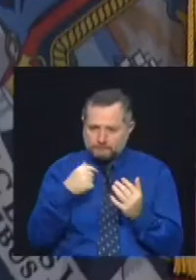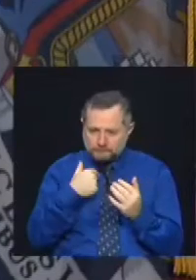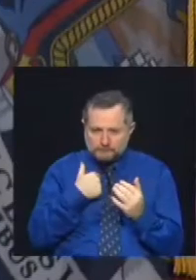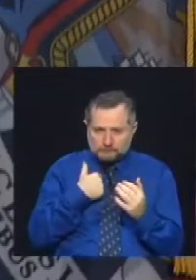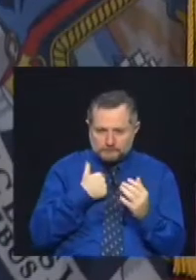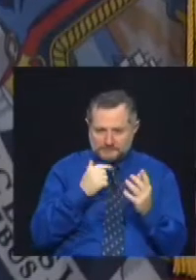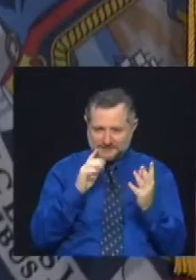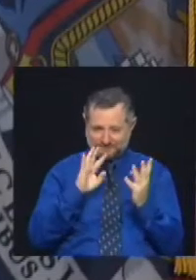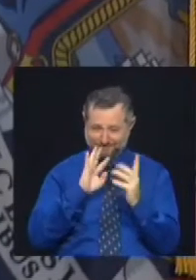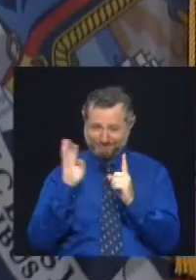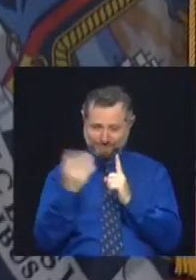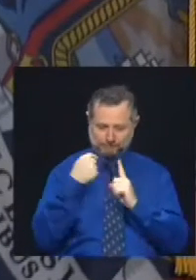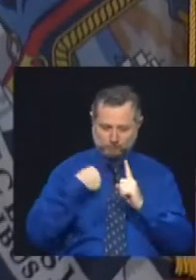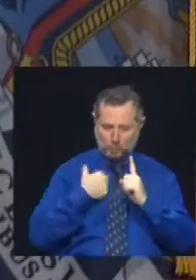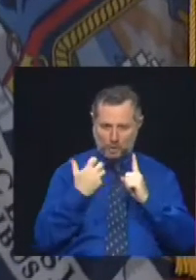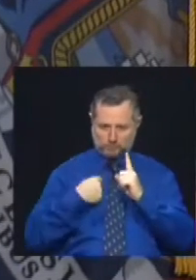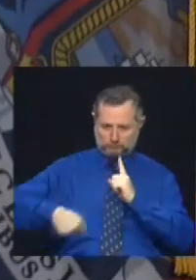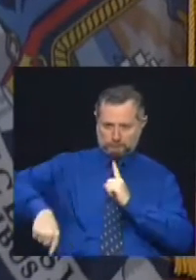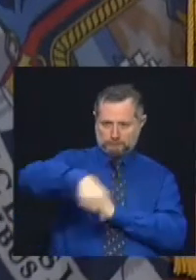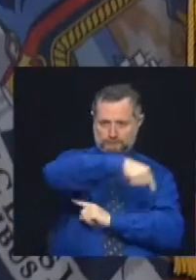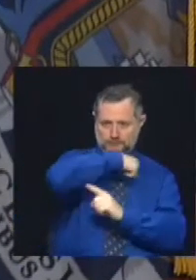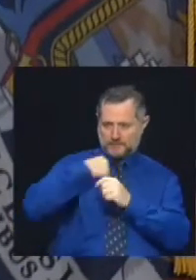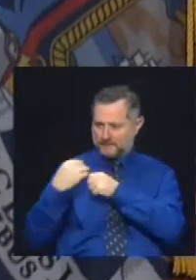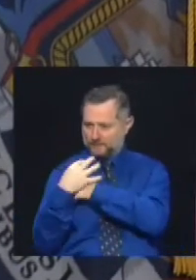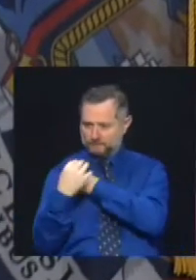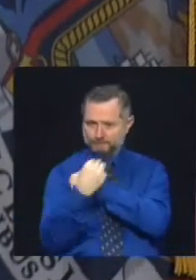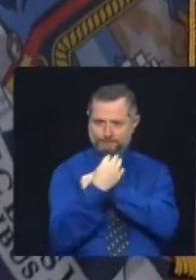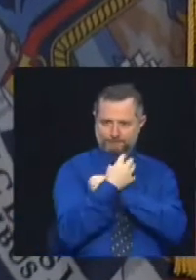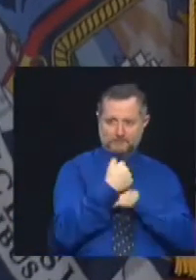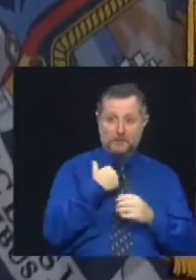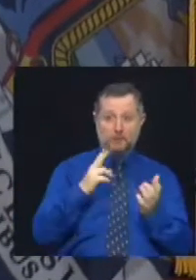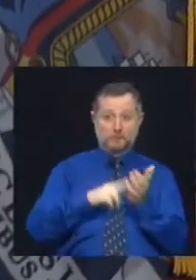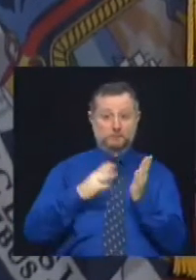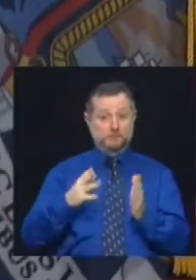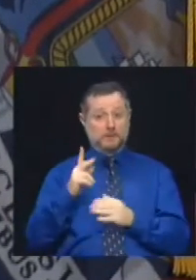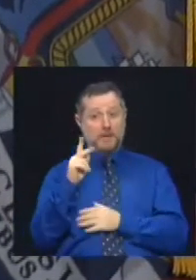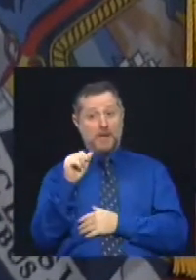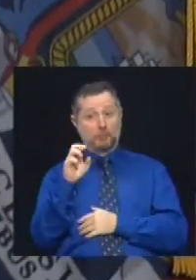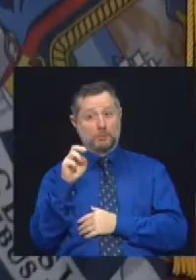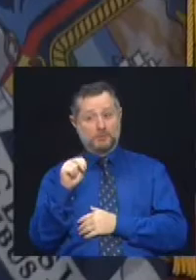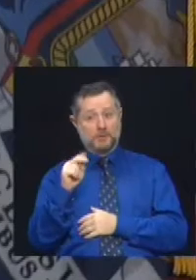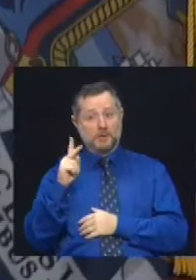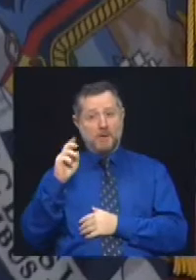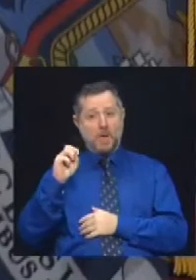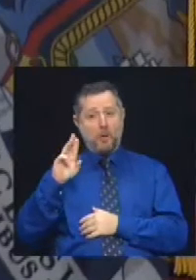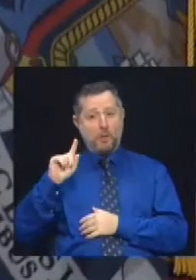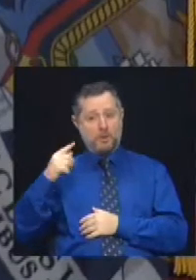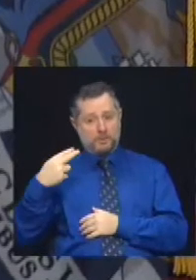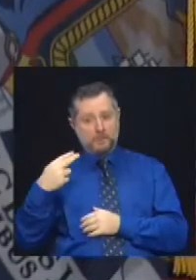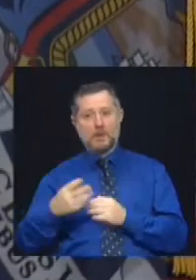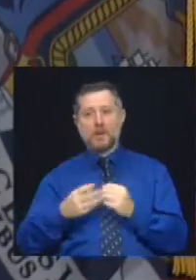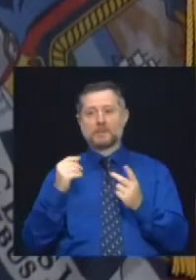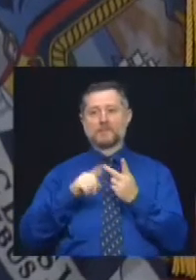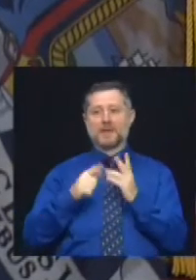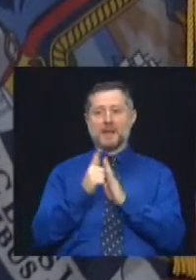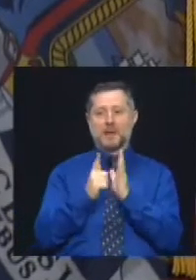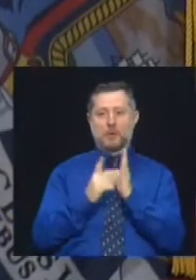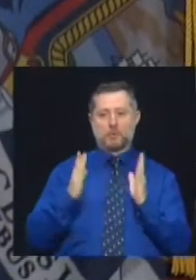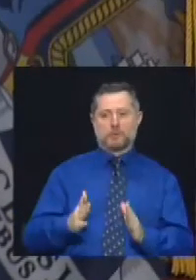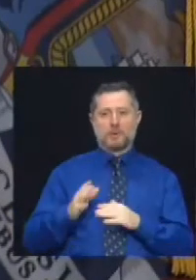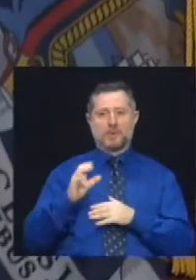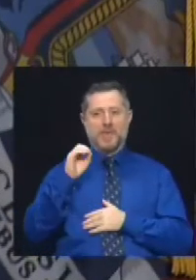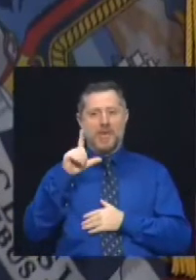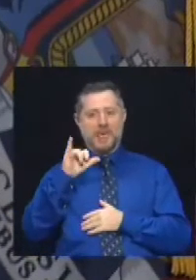have my secretary, Karen Keough, has been identified, as well as Elizabeth Fine as counsel, but I believe in a fully